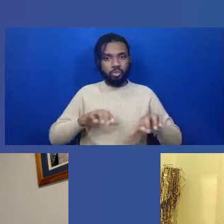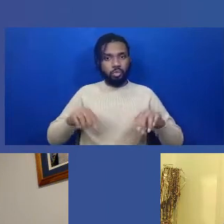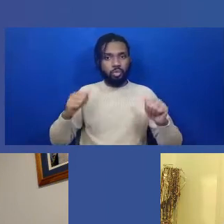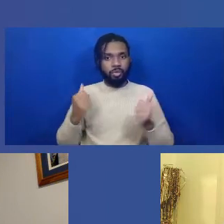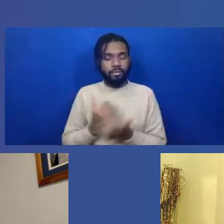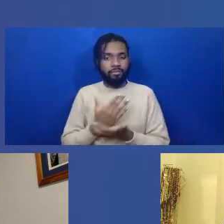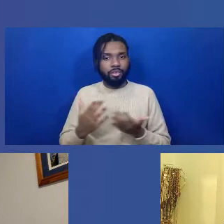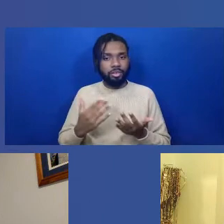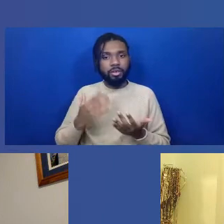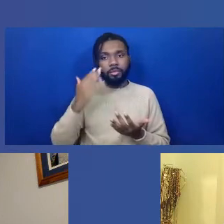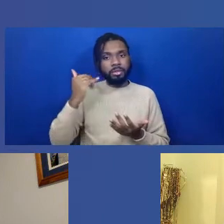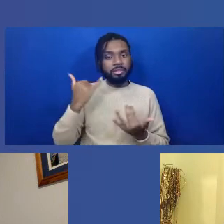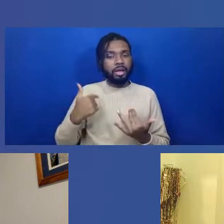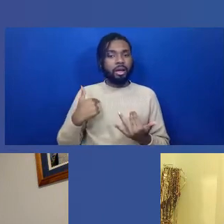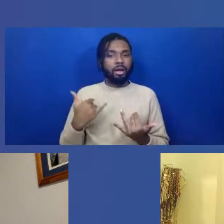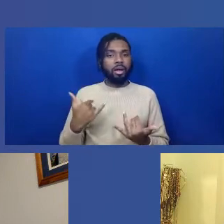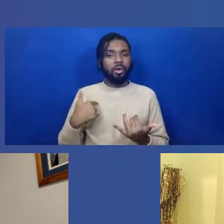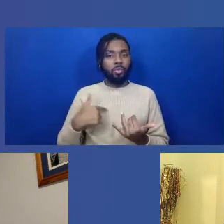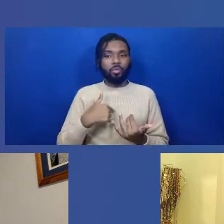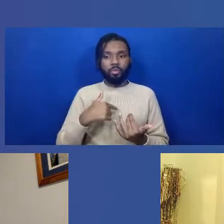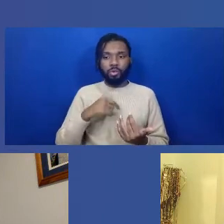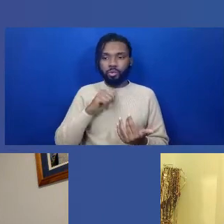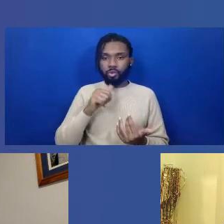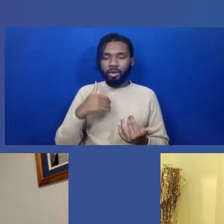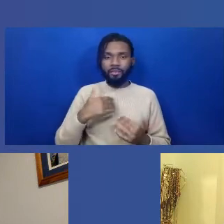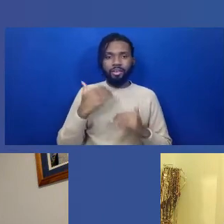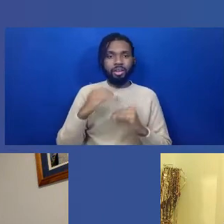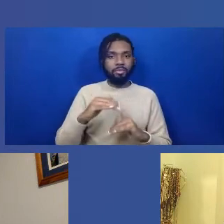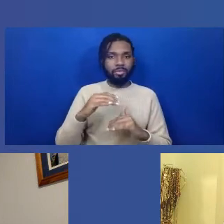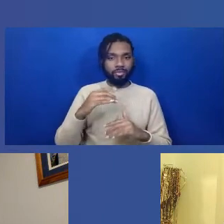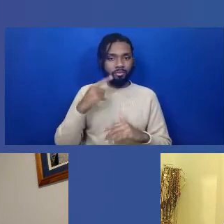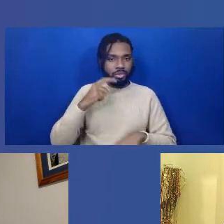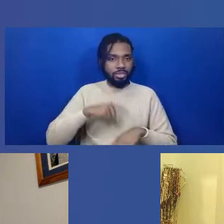limited timeline wise to be in one place the way that we were before.